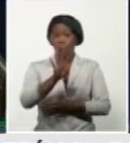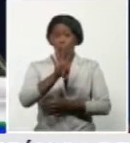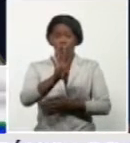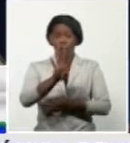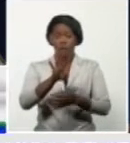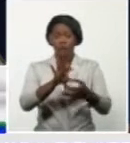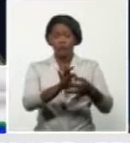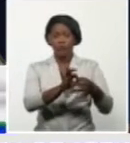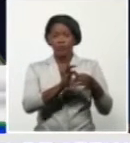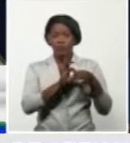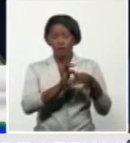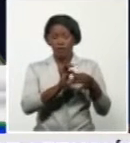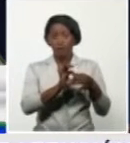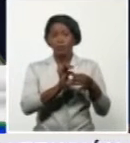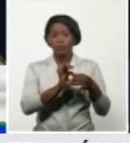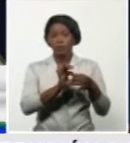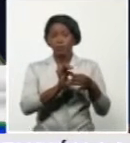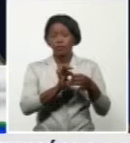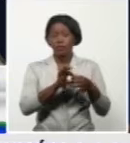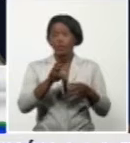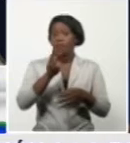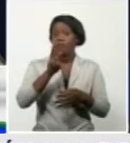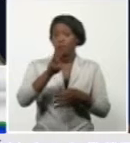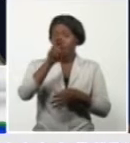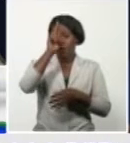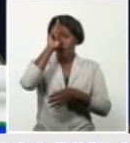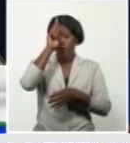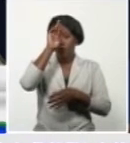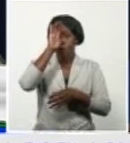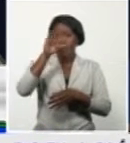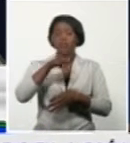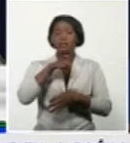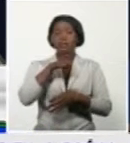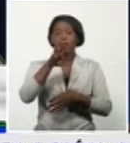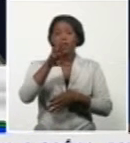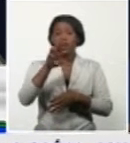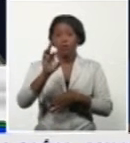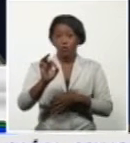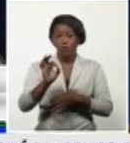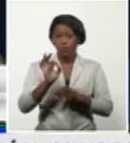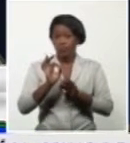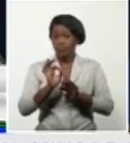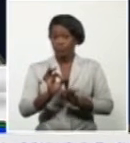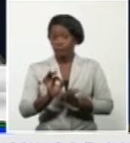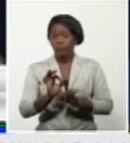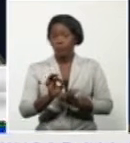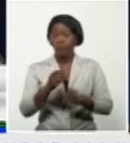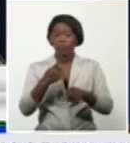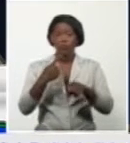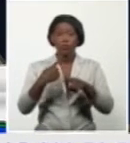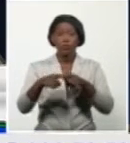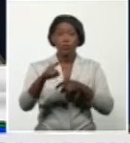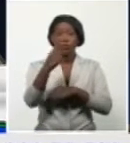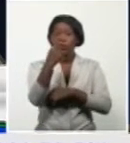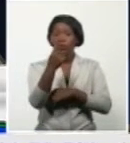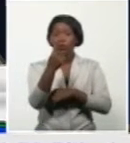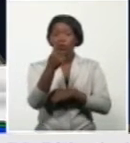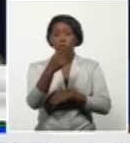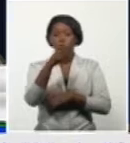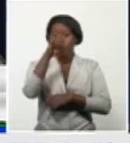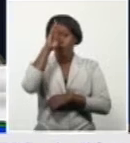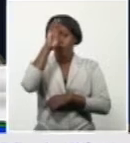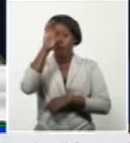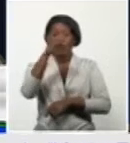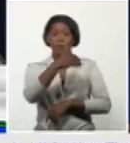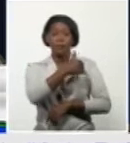And today we report 4 cases in serious condition. We have 3 in the Salvador Allende Hospital and 1